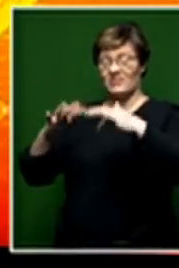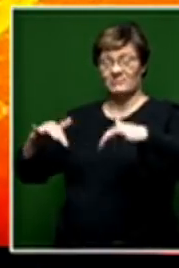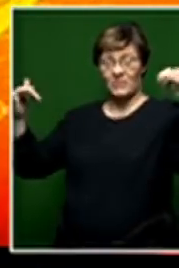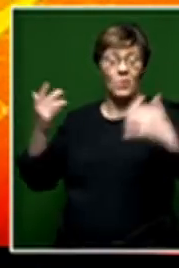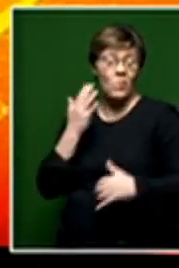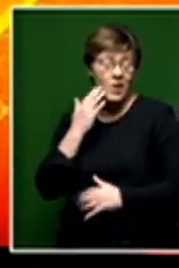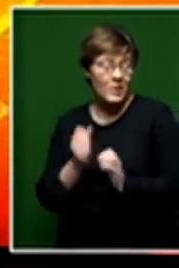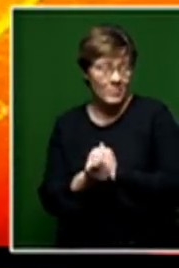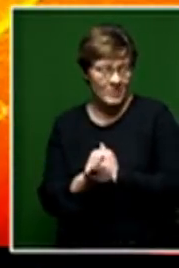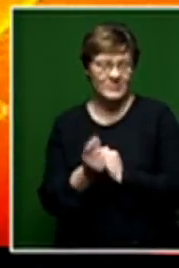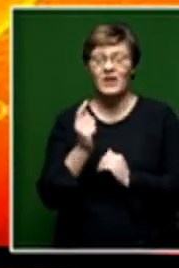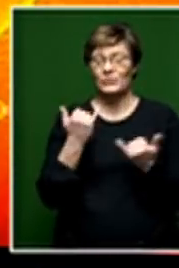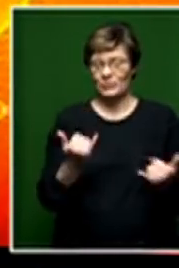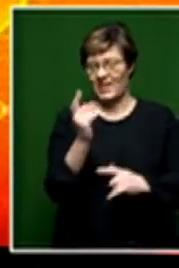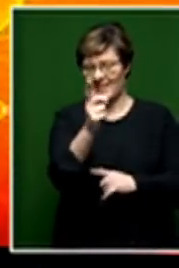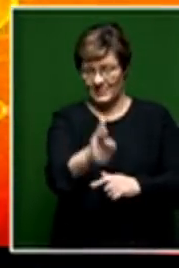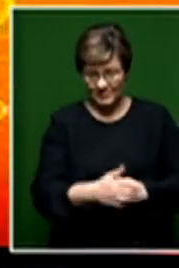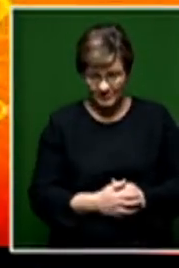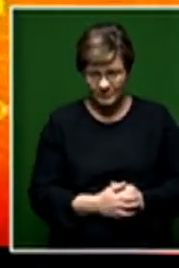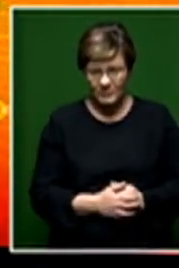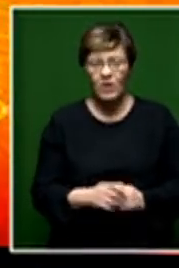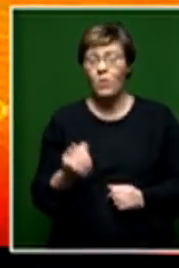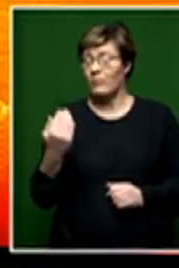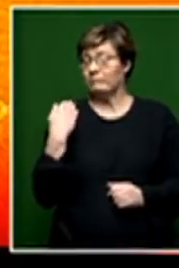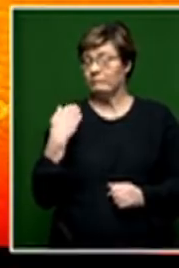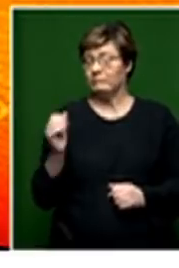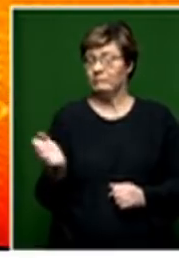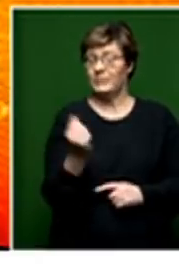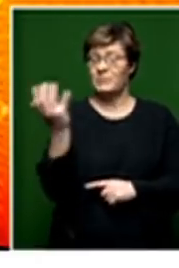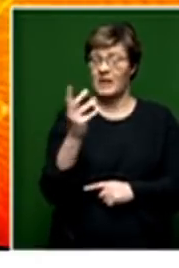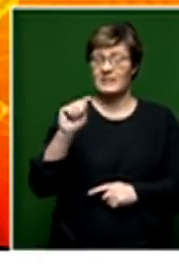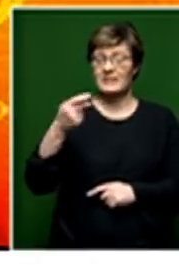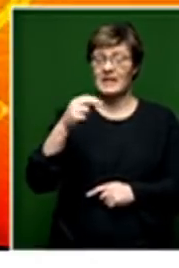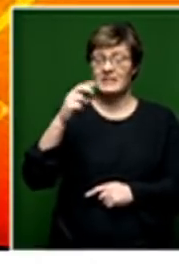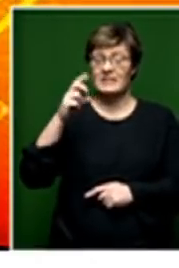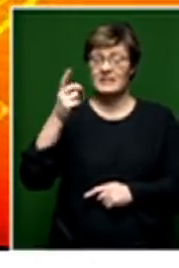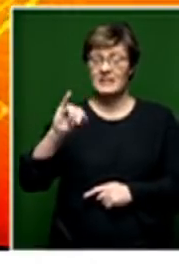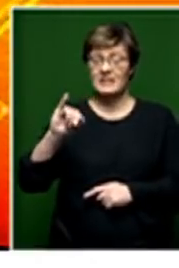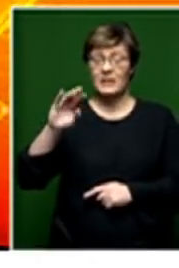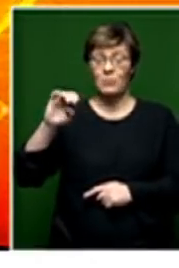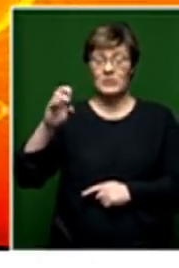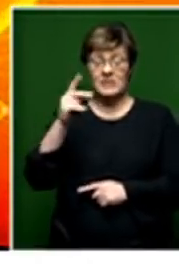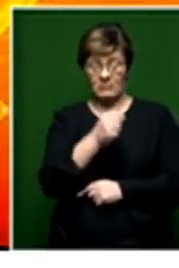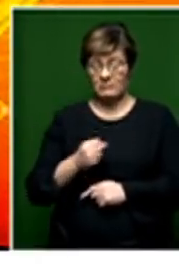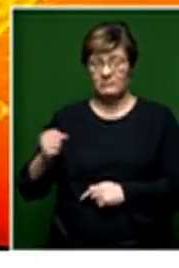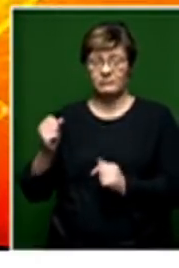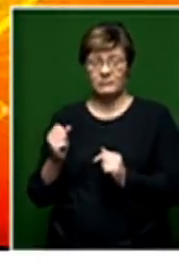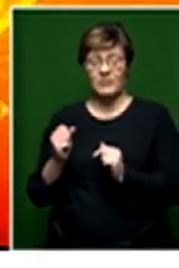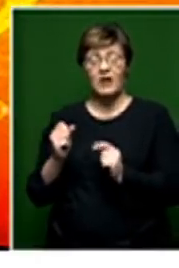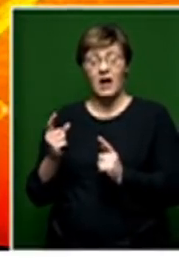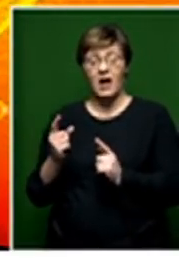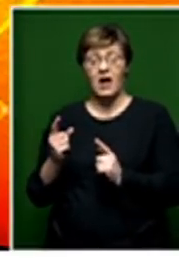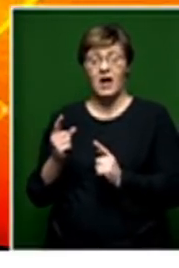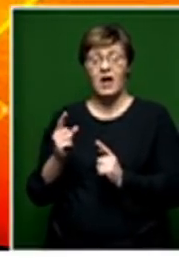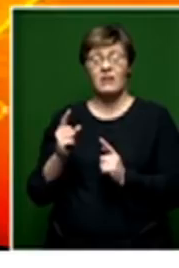later today. The position became vacant following the recent appointment of former Speaker Thandi Modise to Cabinet. Former Defence